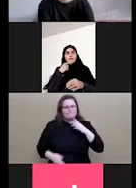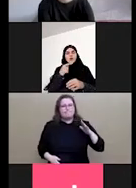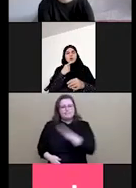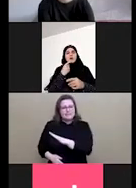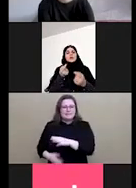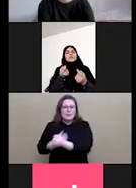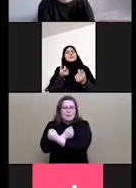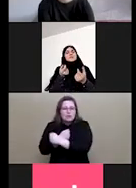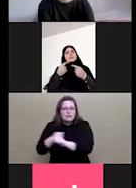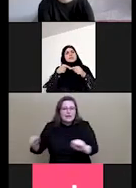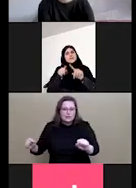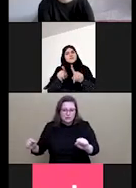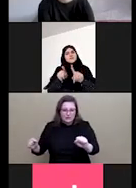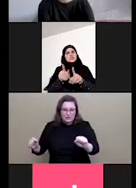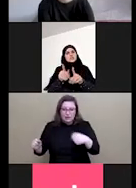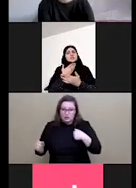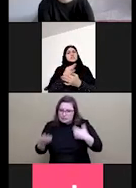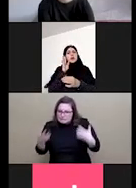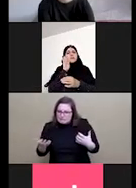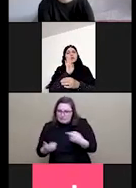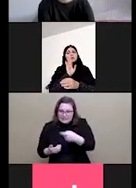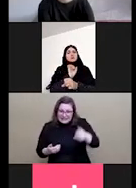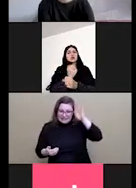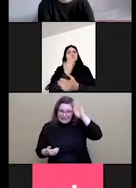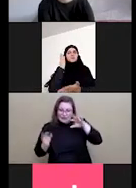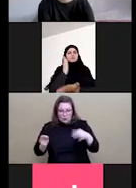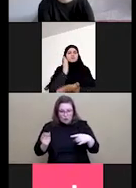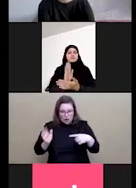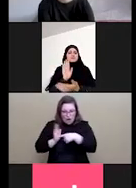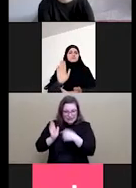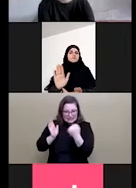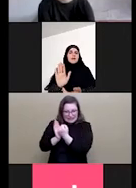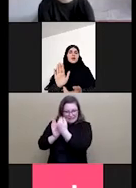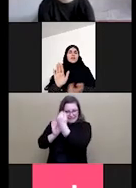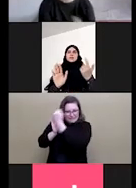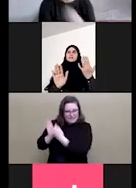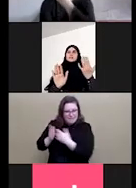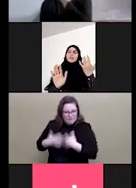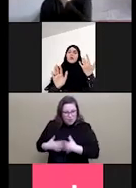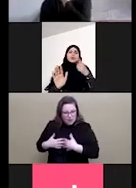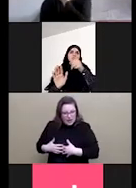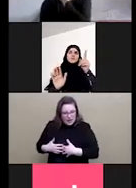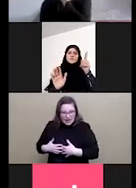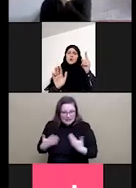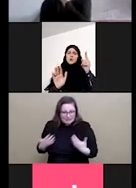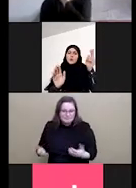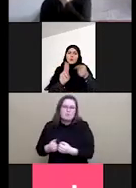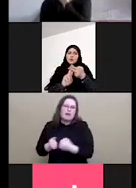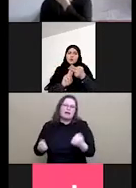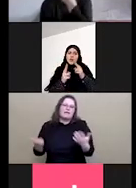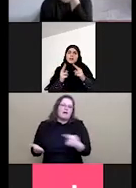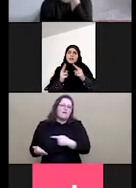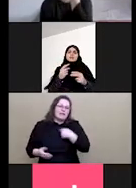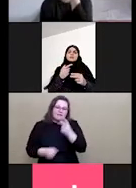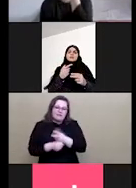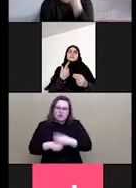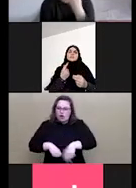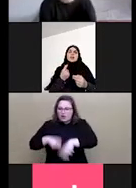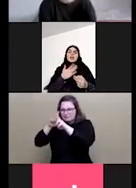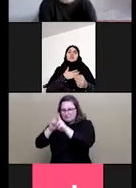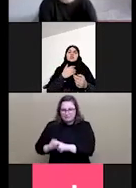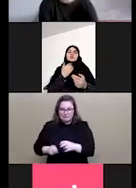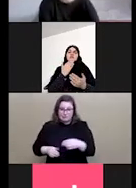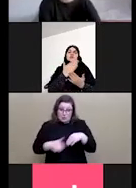know to what extent you are familiar with the legislation, but basically what we tried to look into during this study was